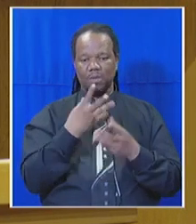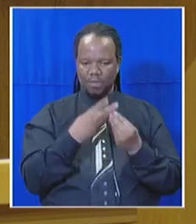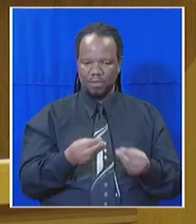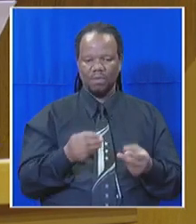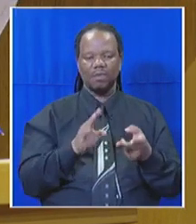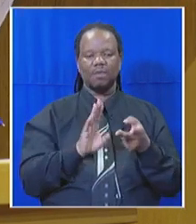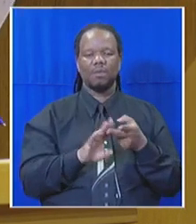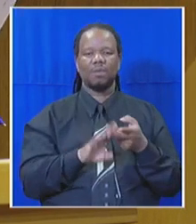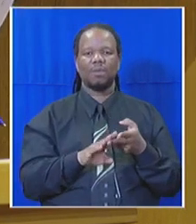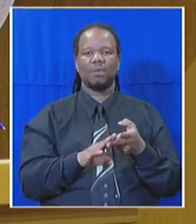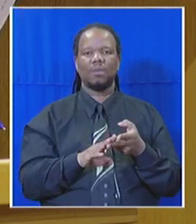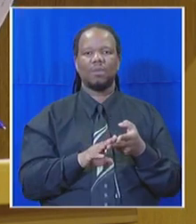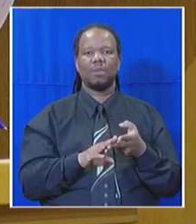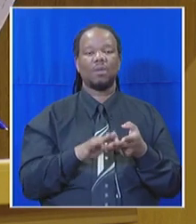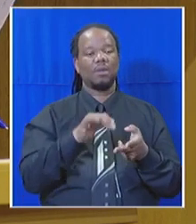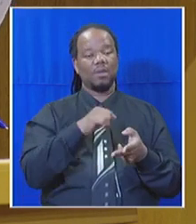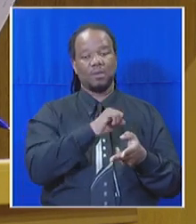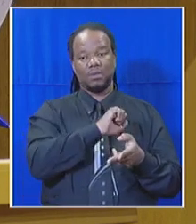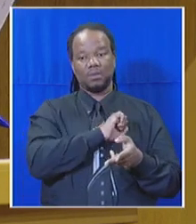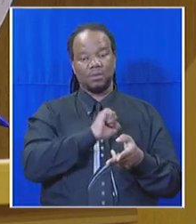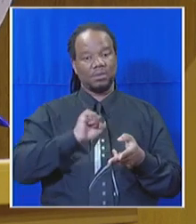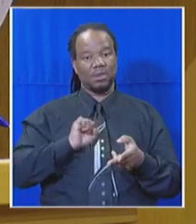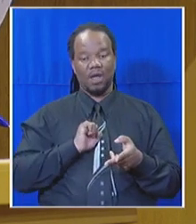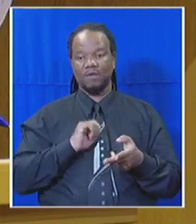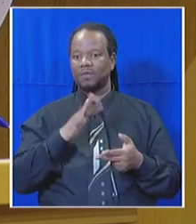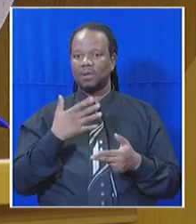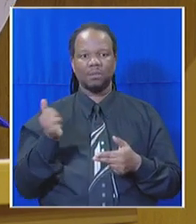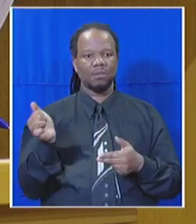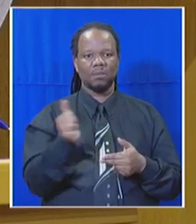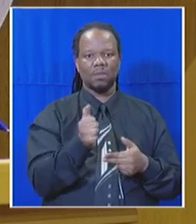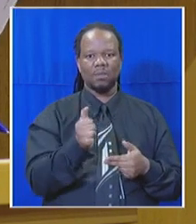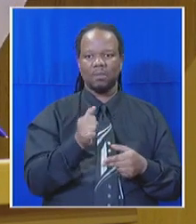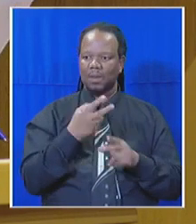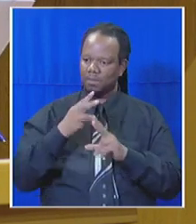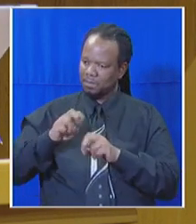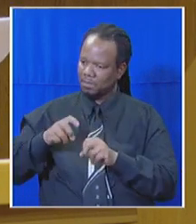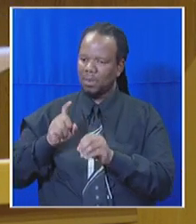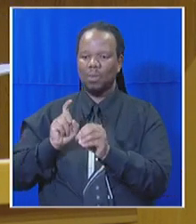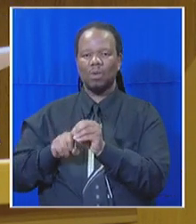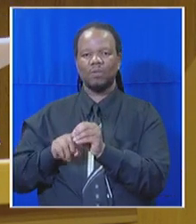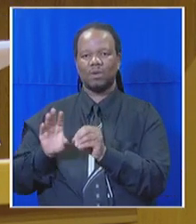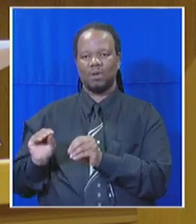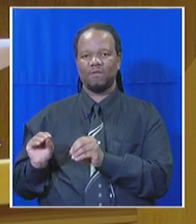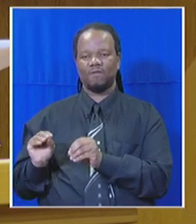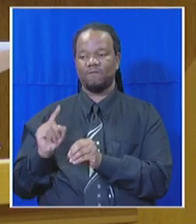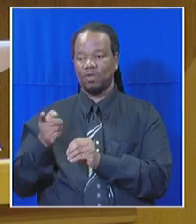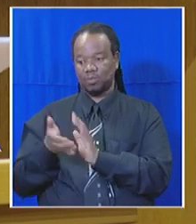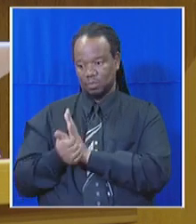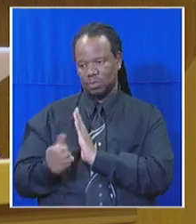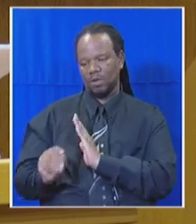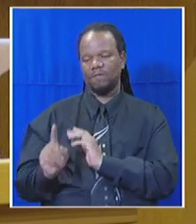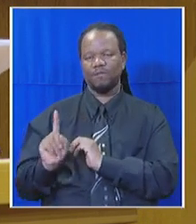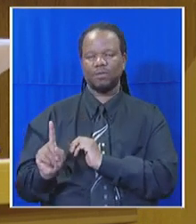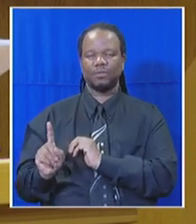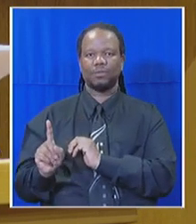the appointment of employees without following proper verification processes as regard to qualifications, which